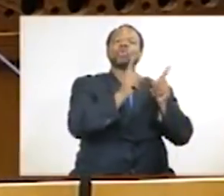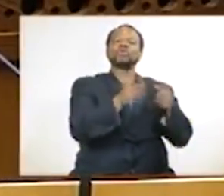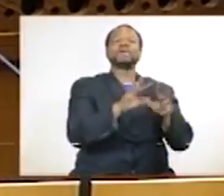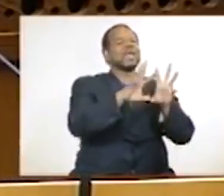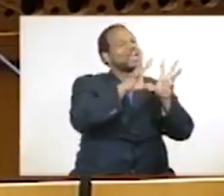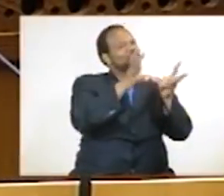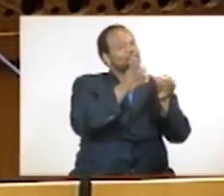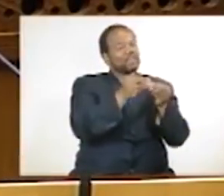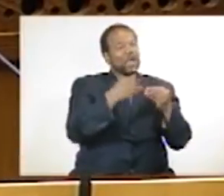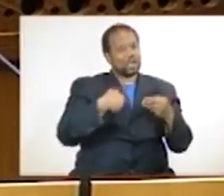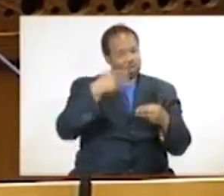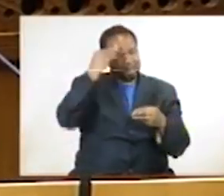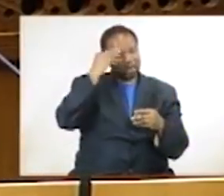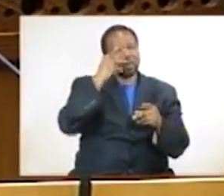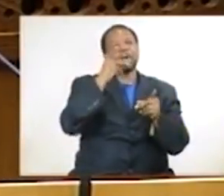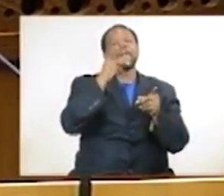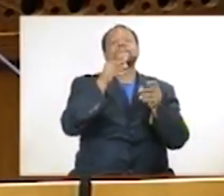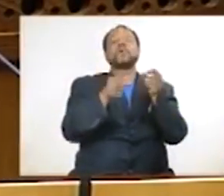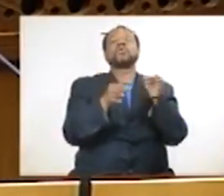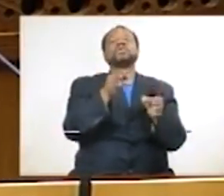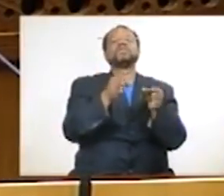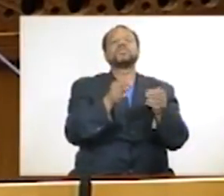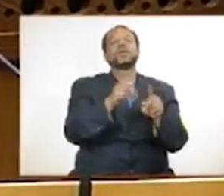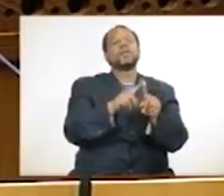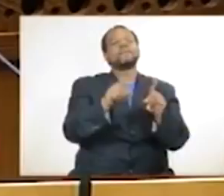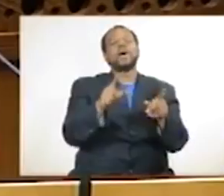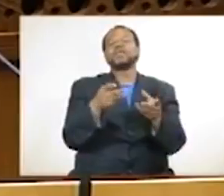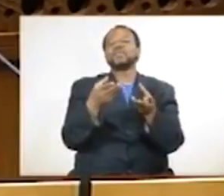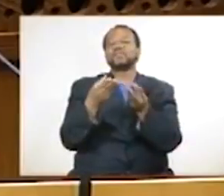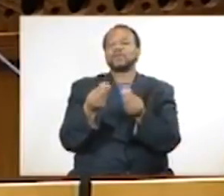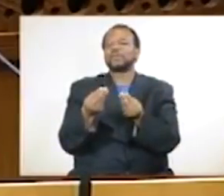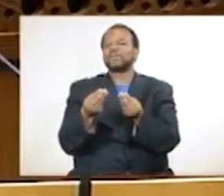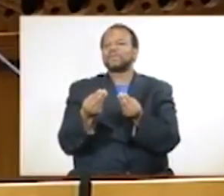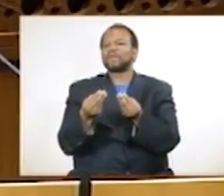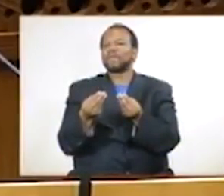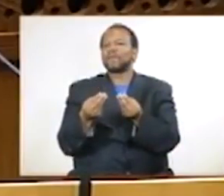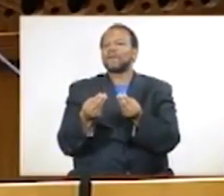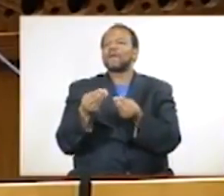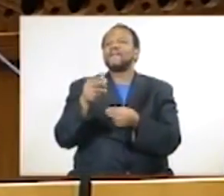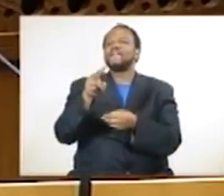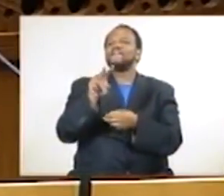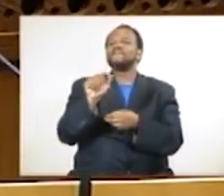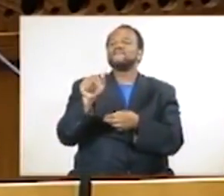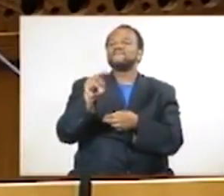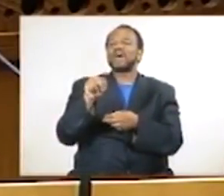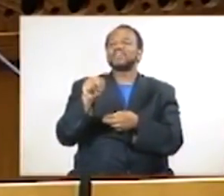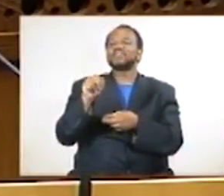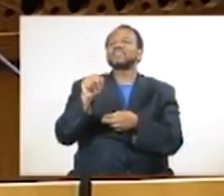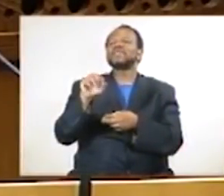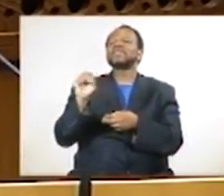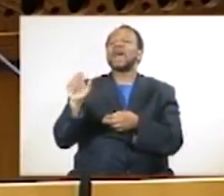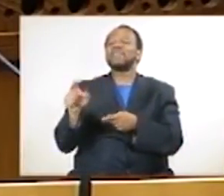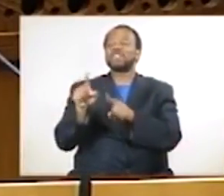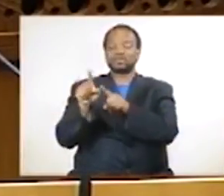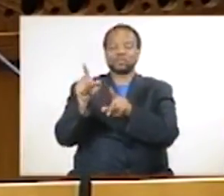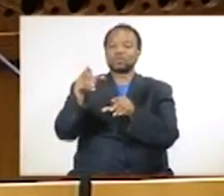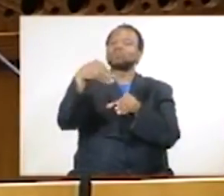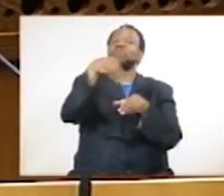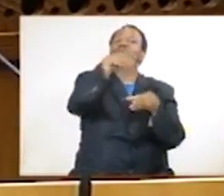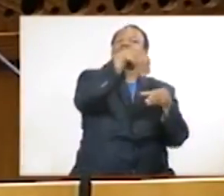thought it was going to be difficult for me to carry this mandate with a serious commitment against the party which taught